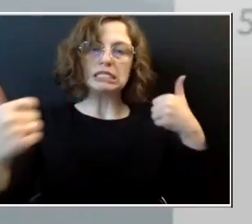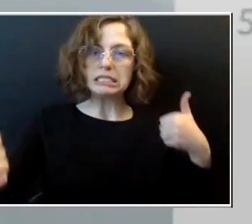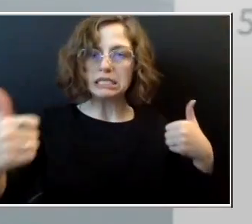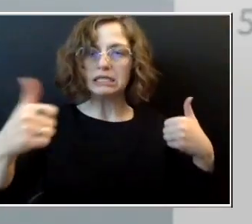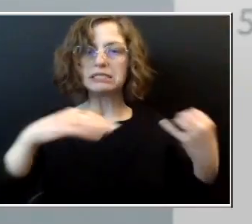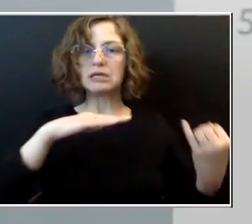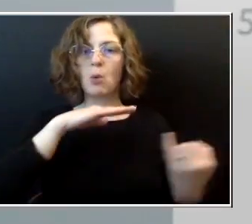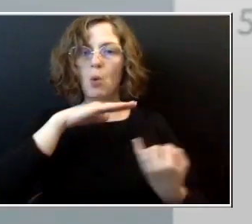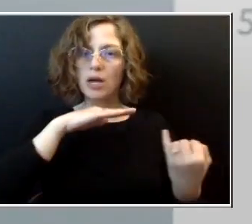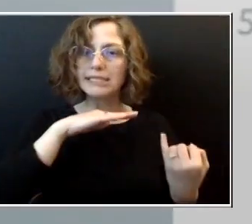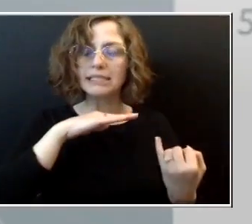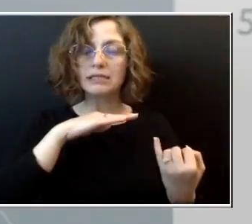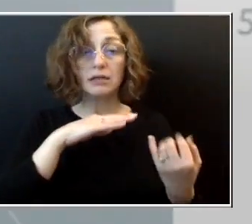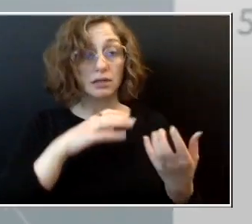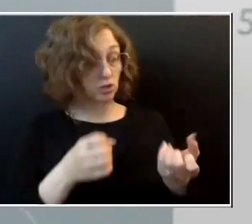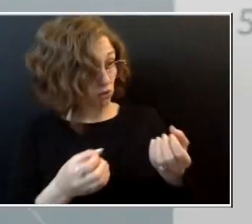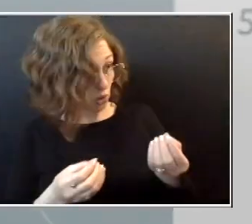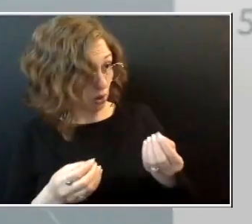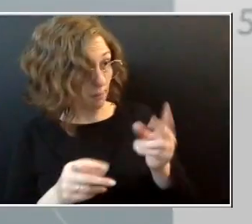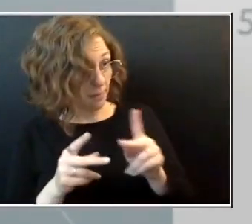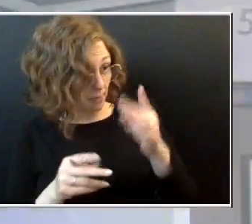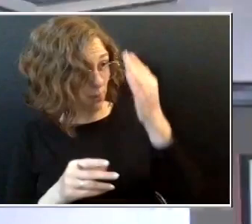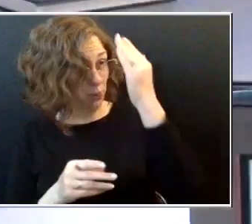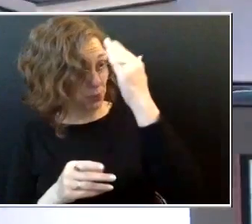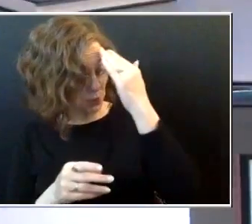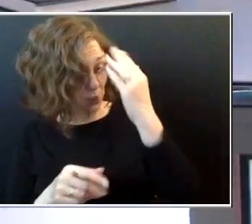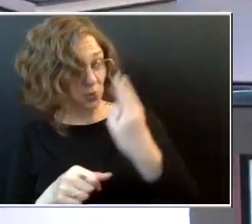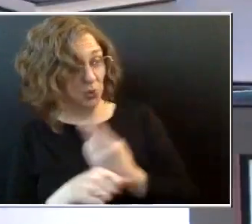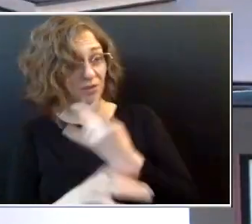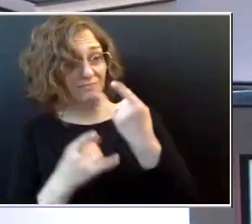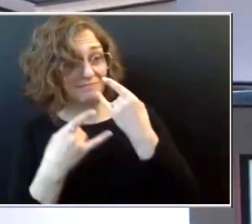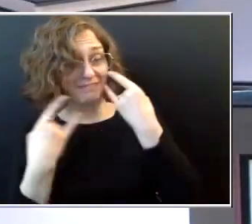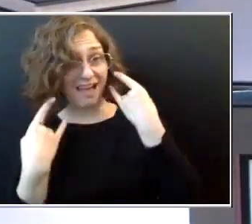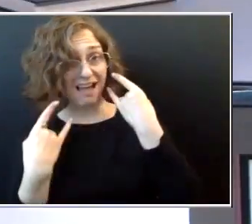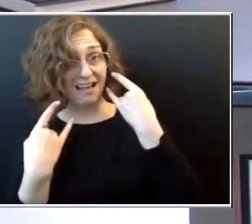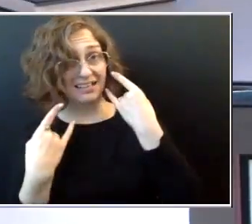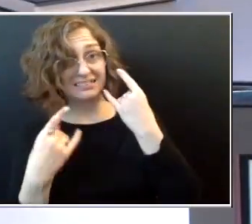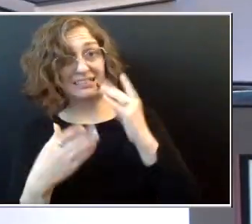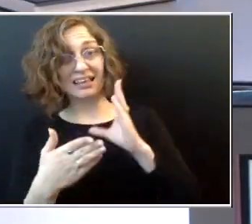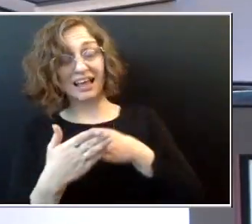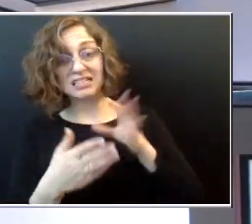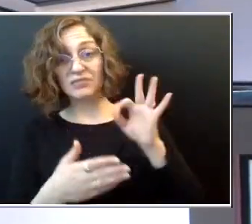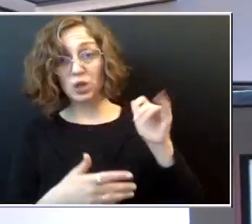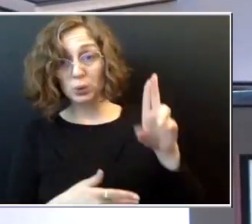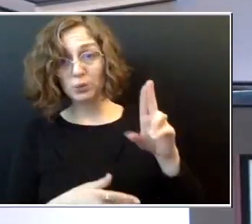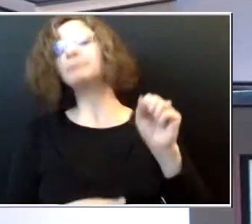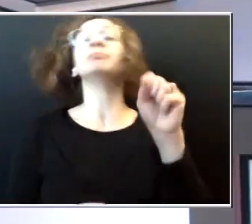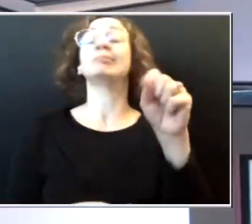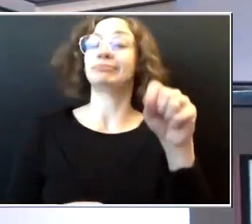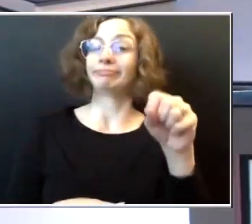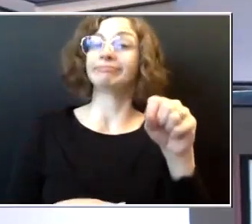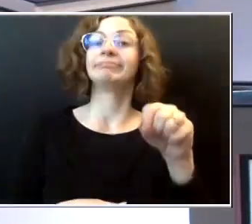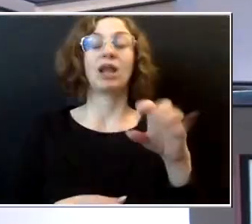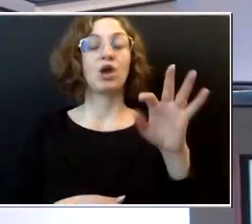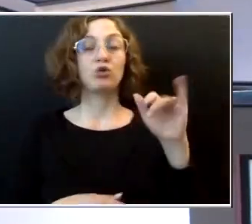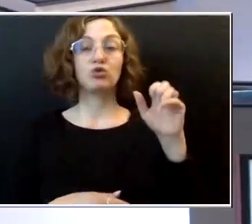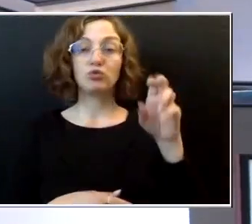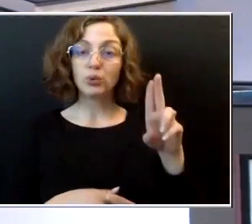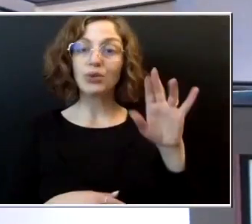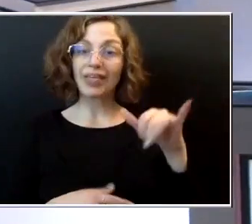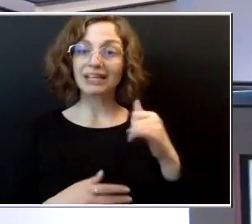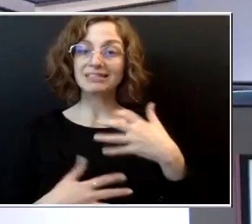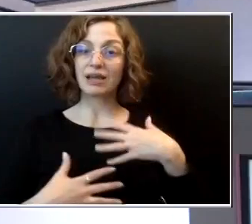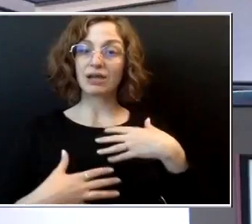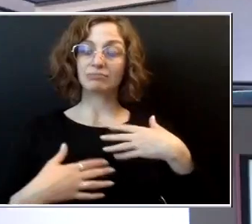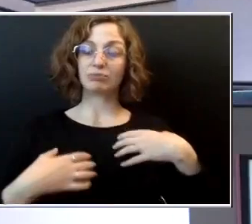mask against influenza spreading, because we know influenza is also a respiratory disease and spread primarily through secretions. People were